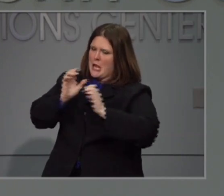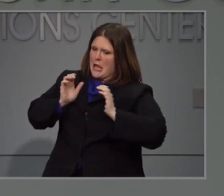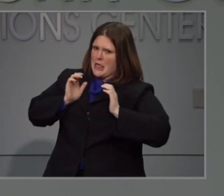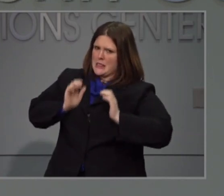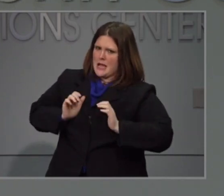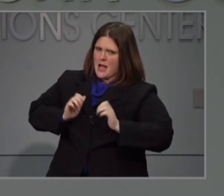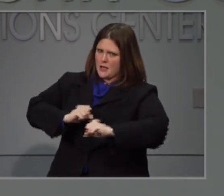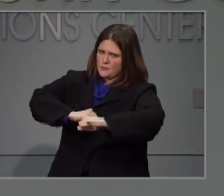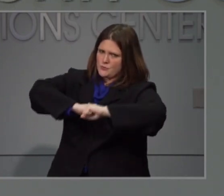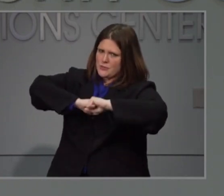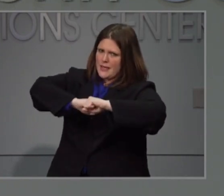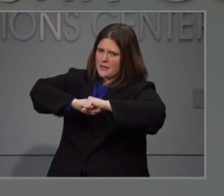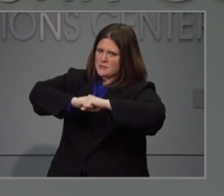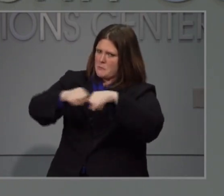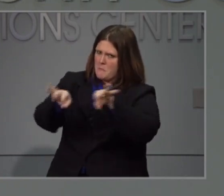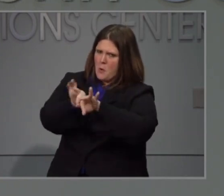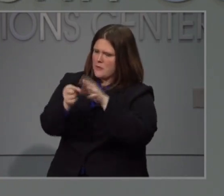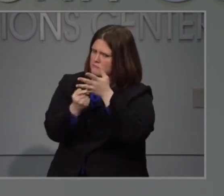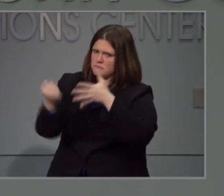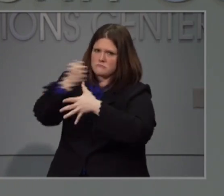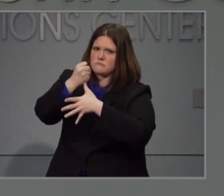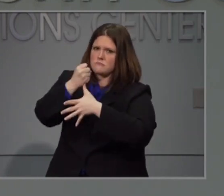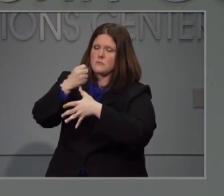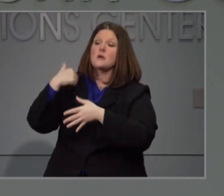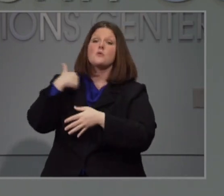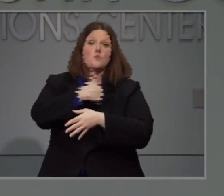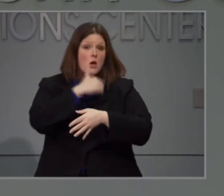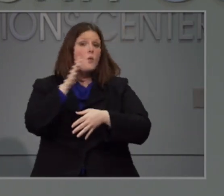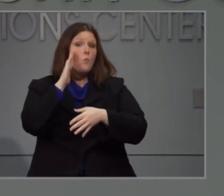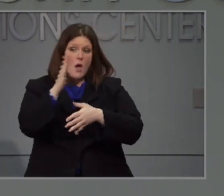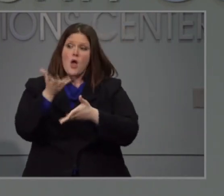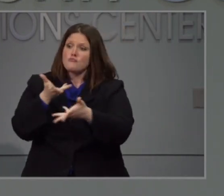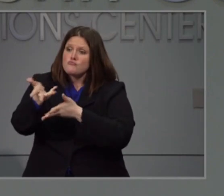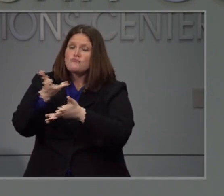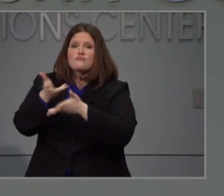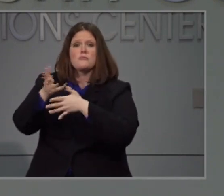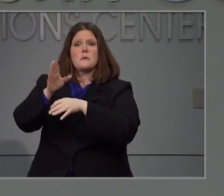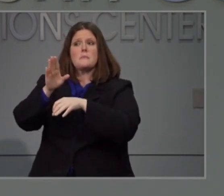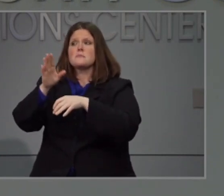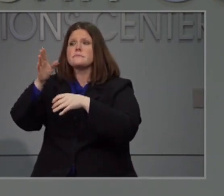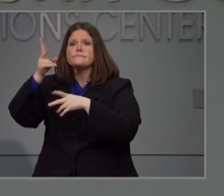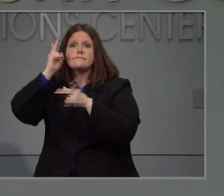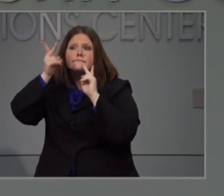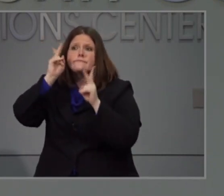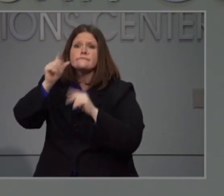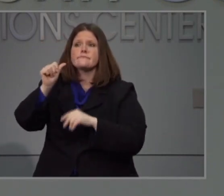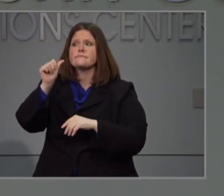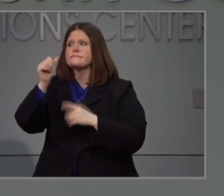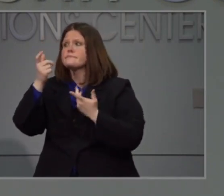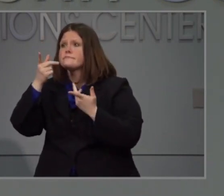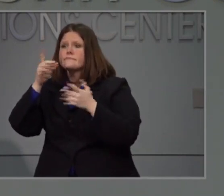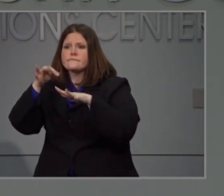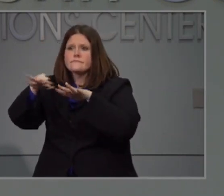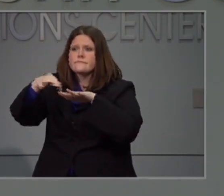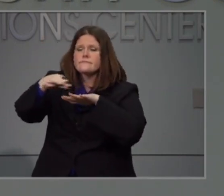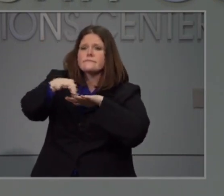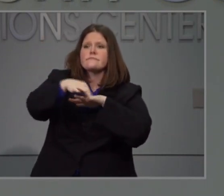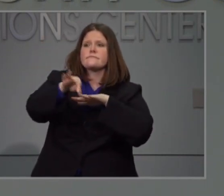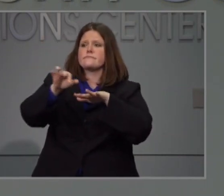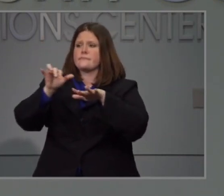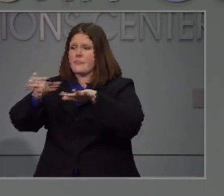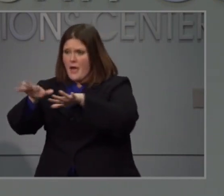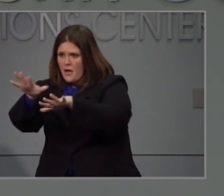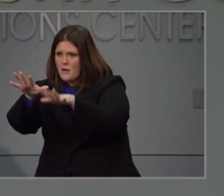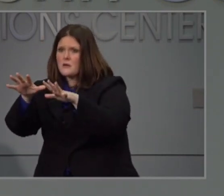and customers. So we're going to continue to work with all of those businesses and with the chamber. And when we get